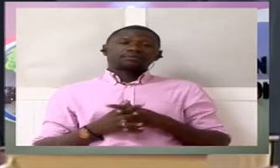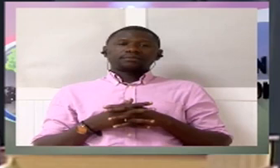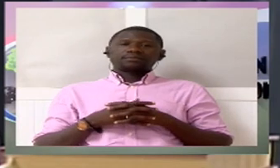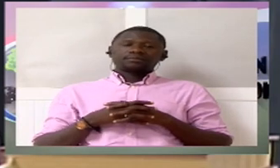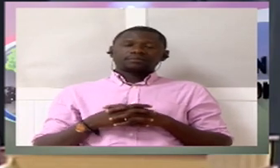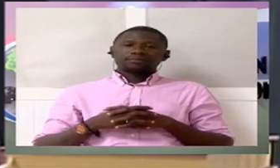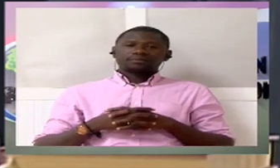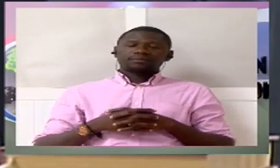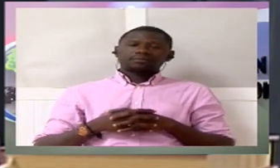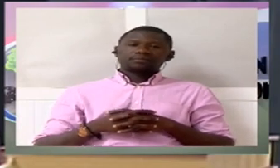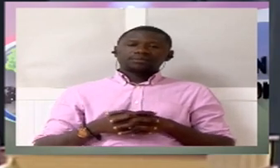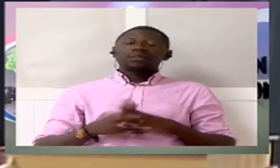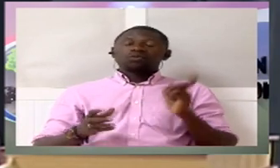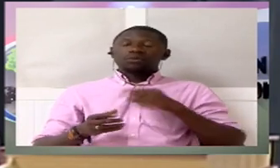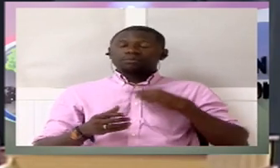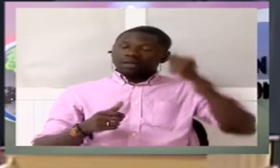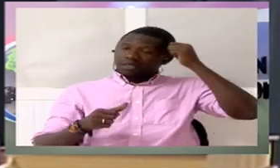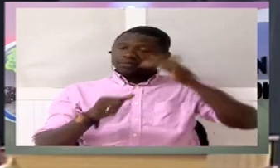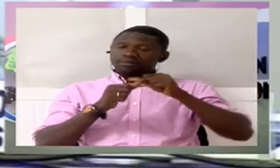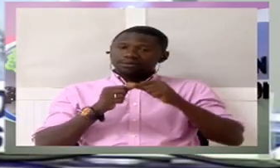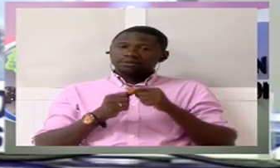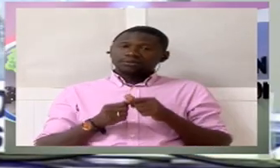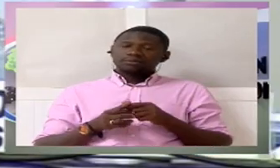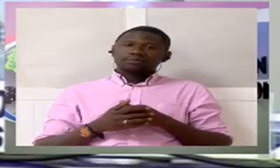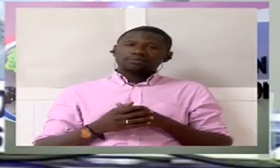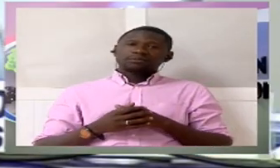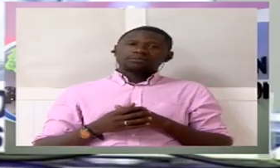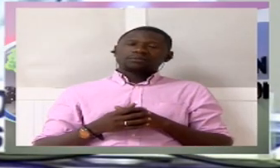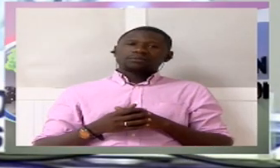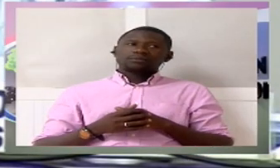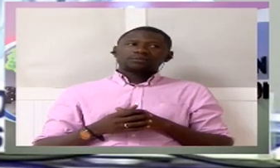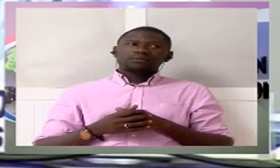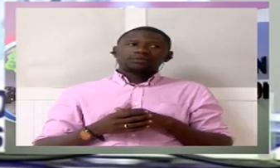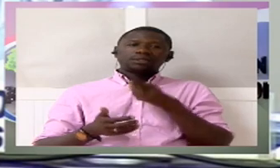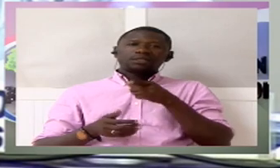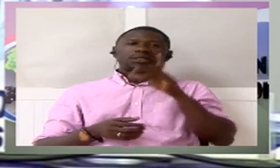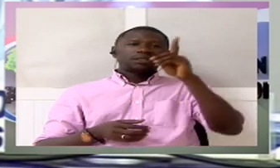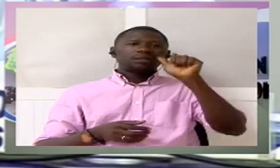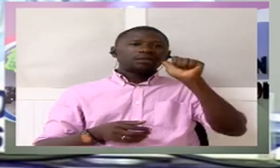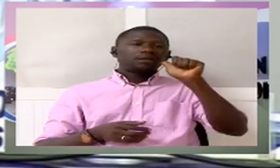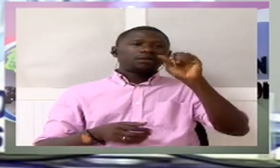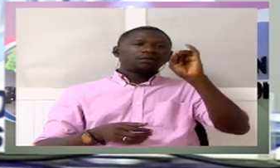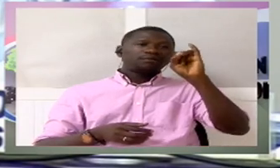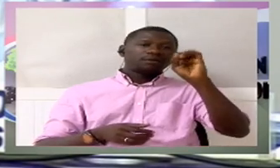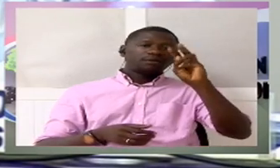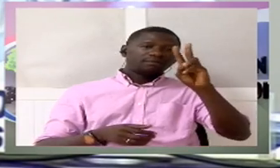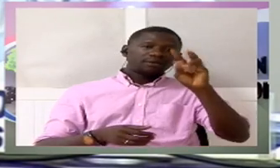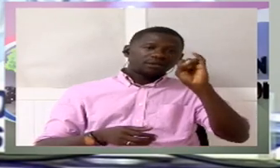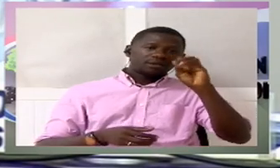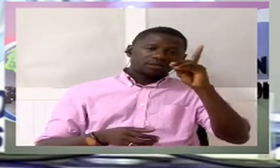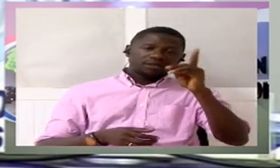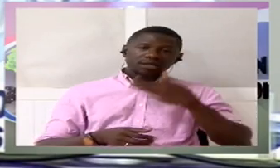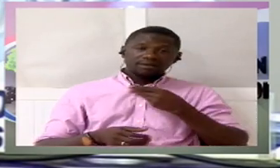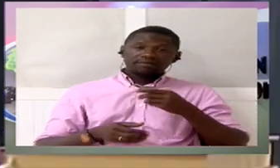No, I don't remember that. That is what I remember. Did he have a boss in the prison? No,